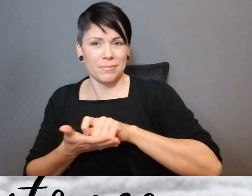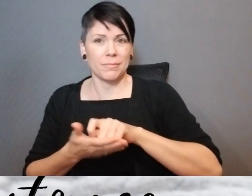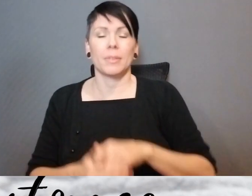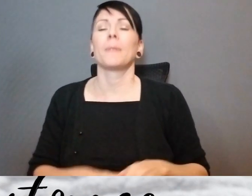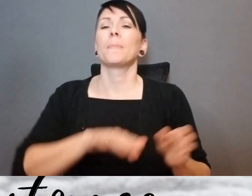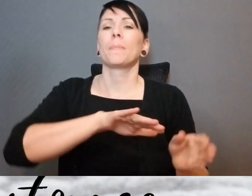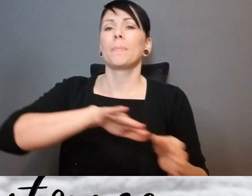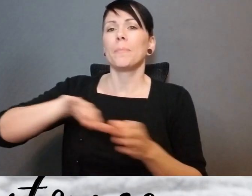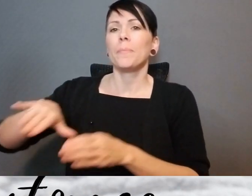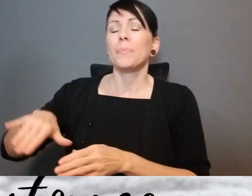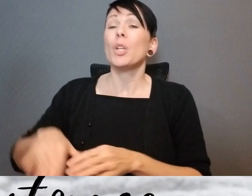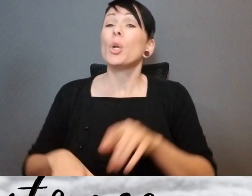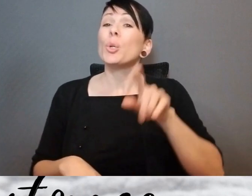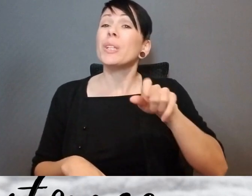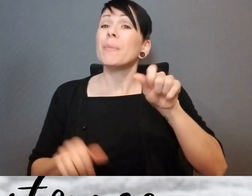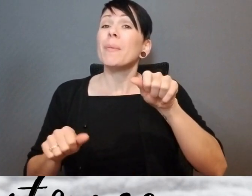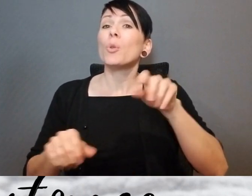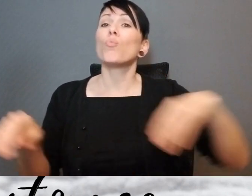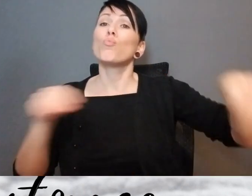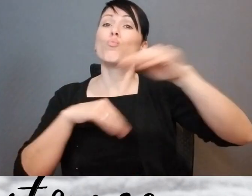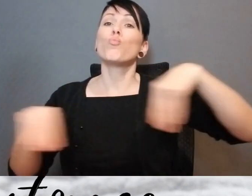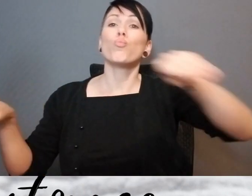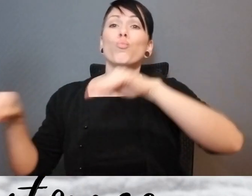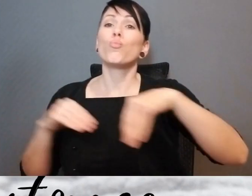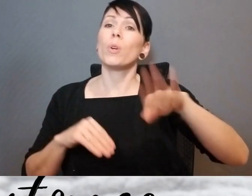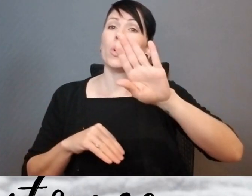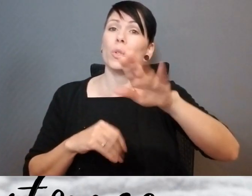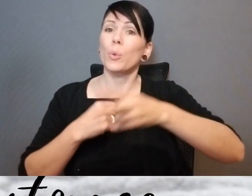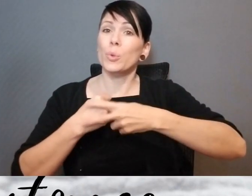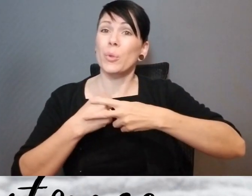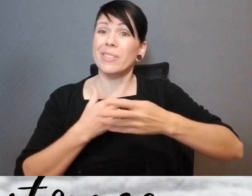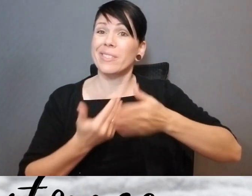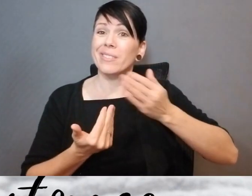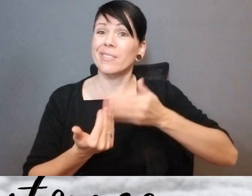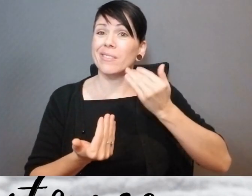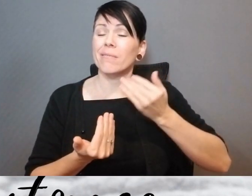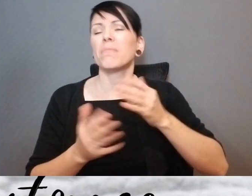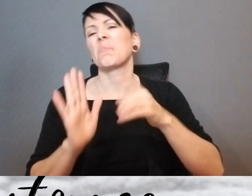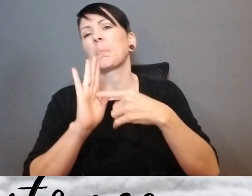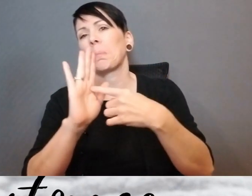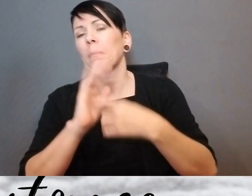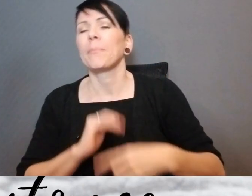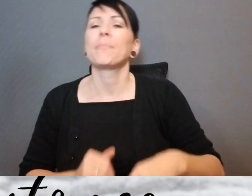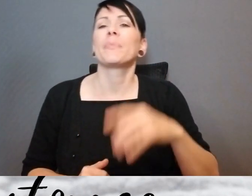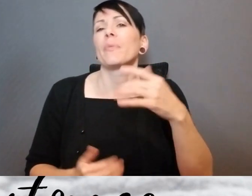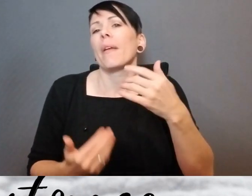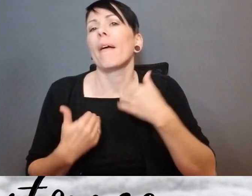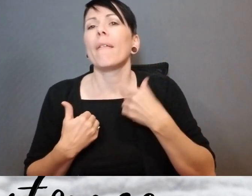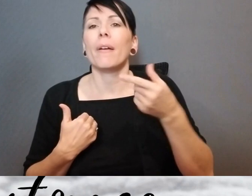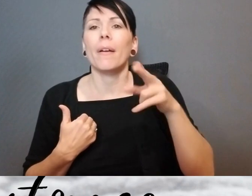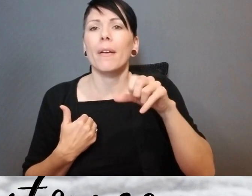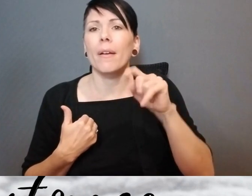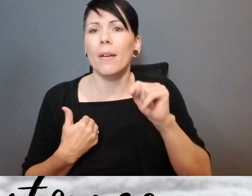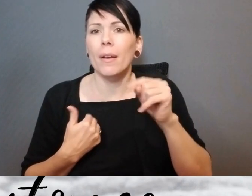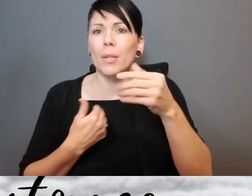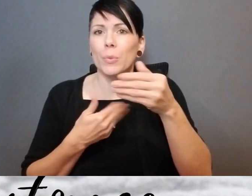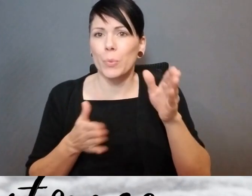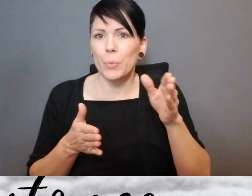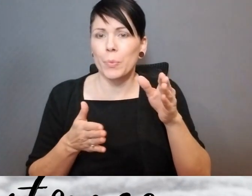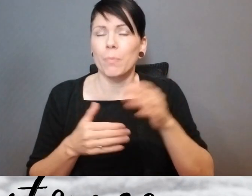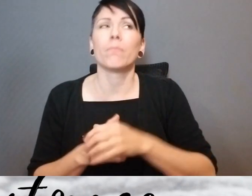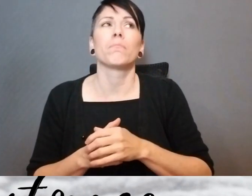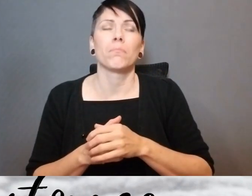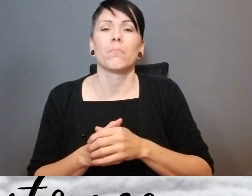Let's say you have a guest room that doesn't get used all that often, and there's some storage space in there. You might be able to store clothing and accessories in